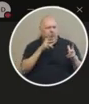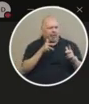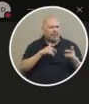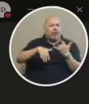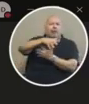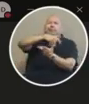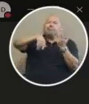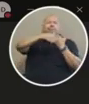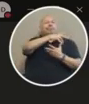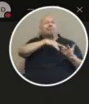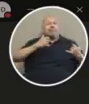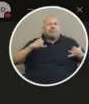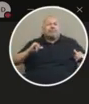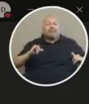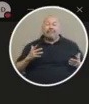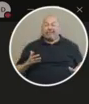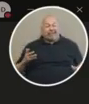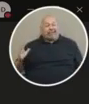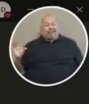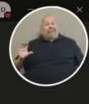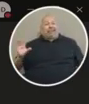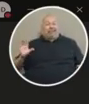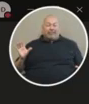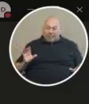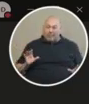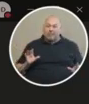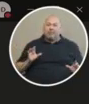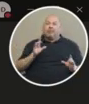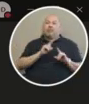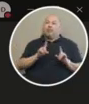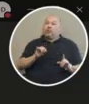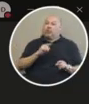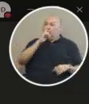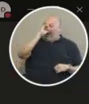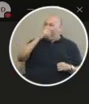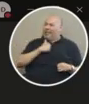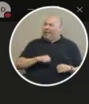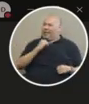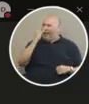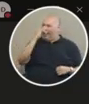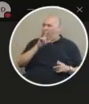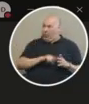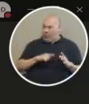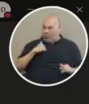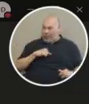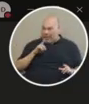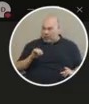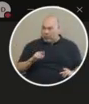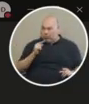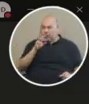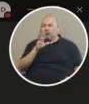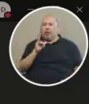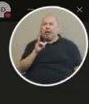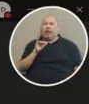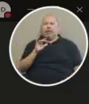that people are doing, which endangers all of us. And so do you have any ideas of what we can do to try